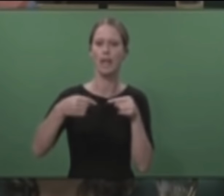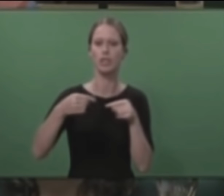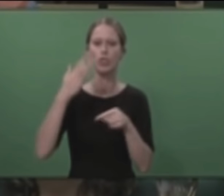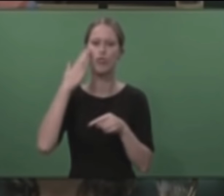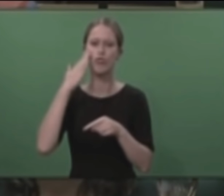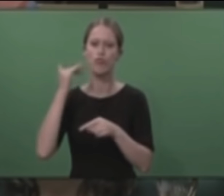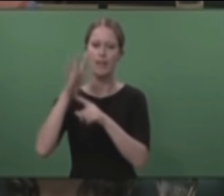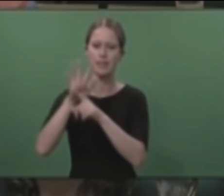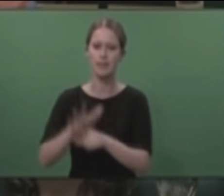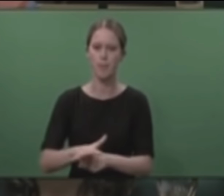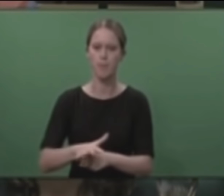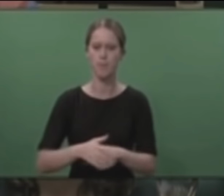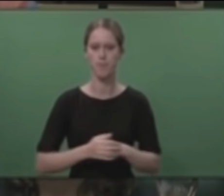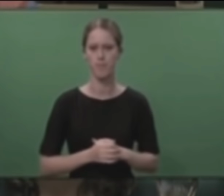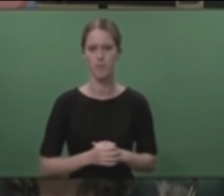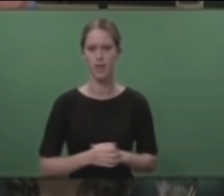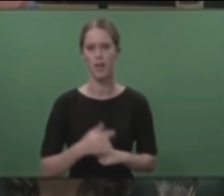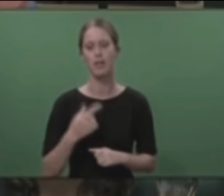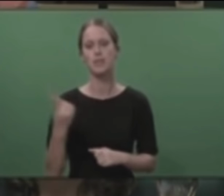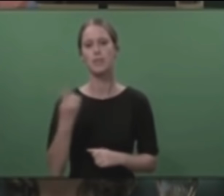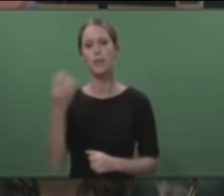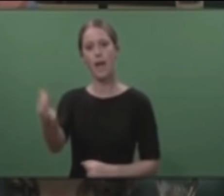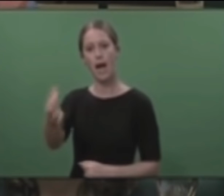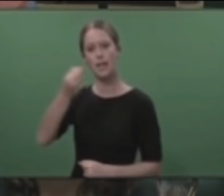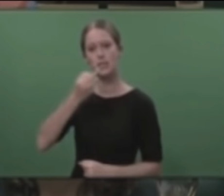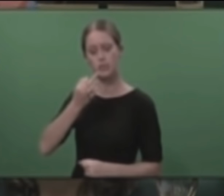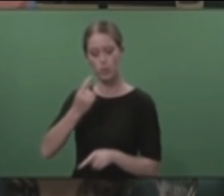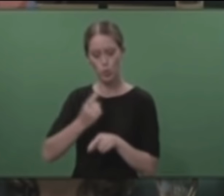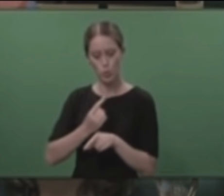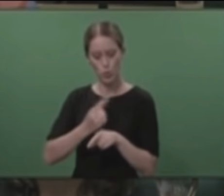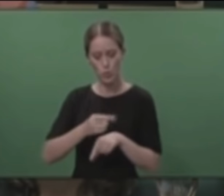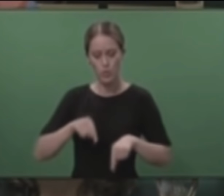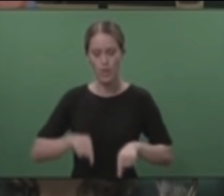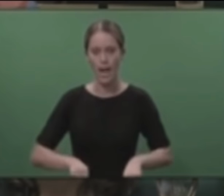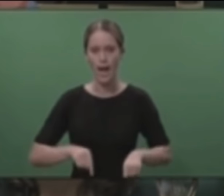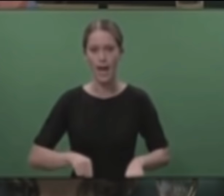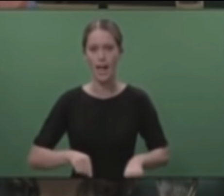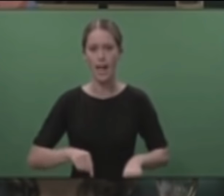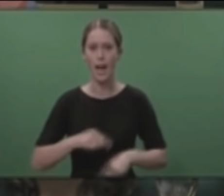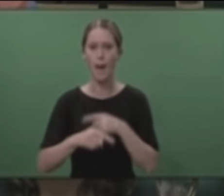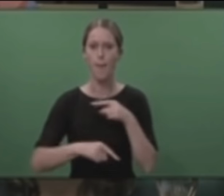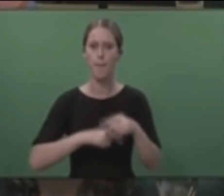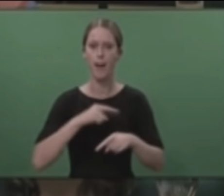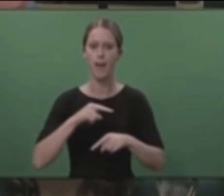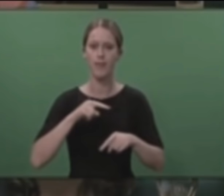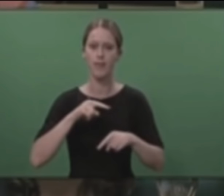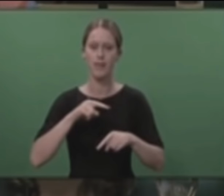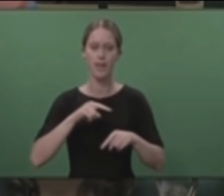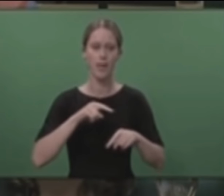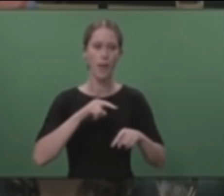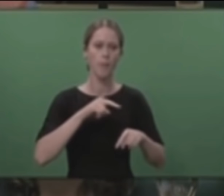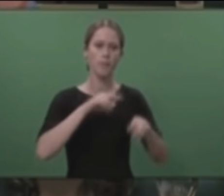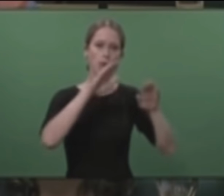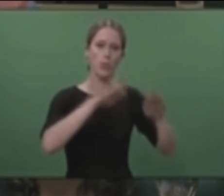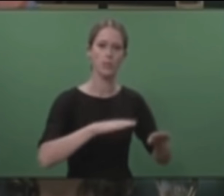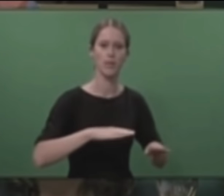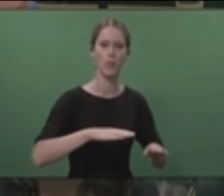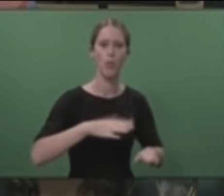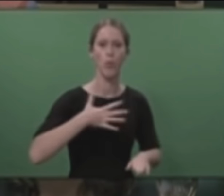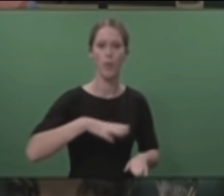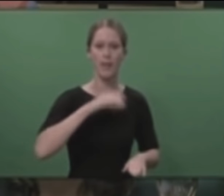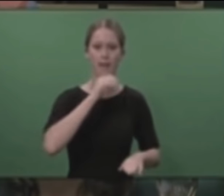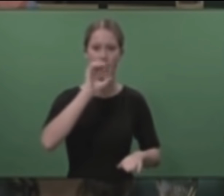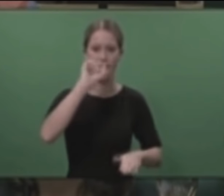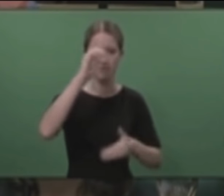might. I was asked to talk today about the hate that Muslim women wearing